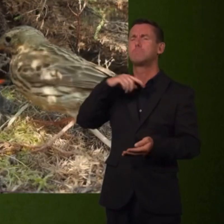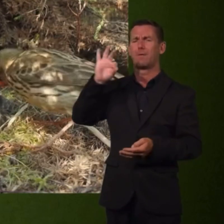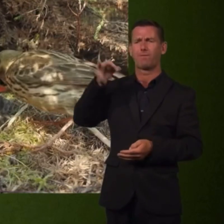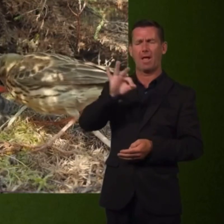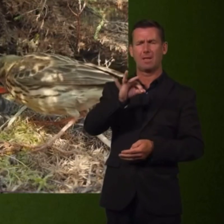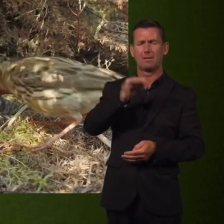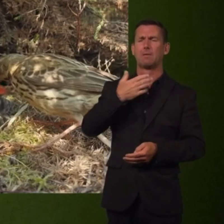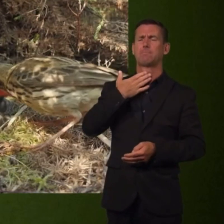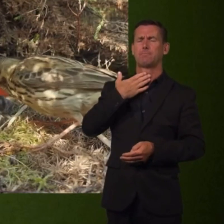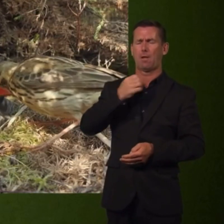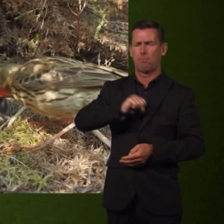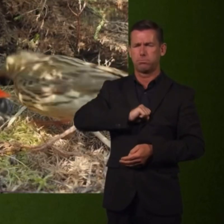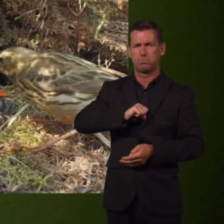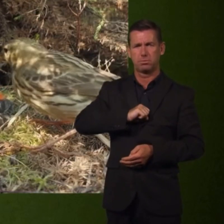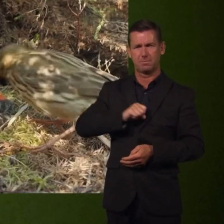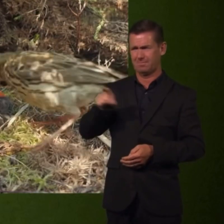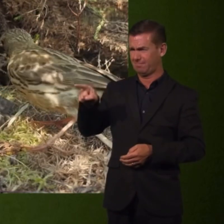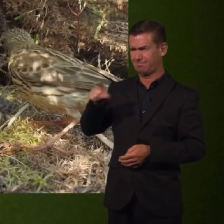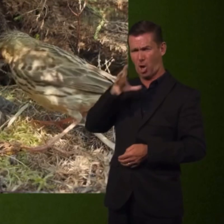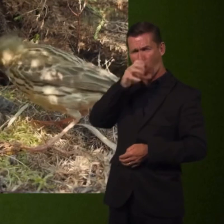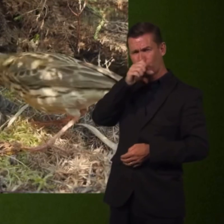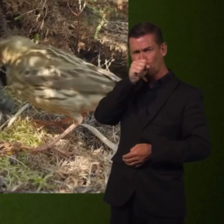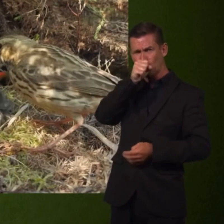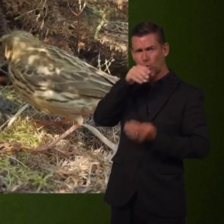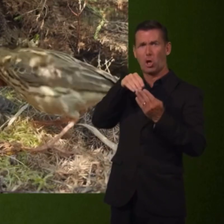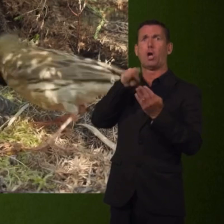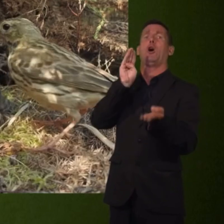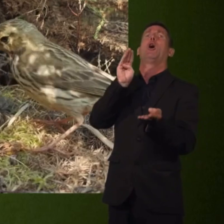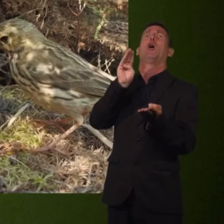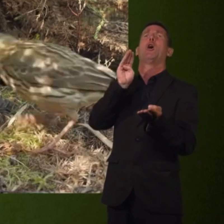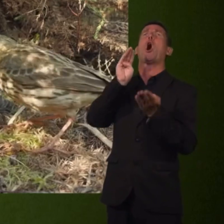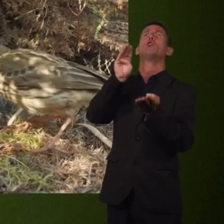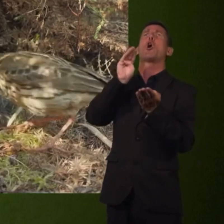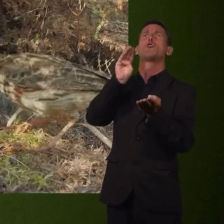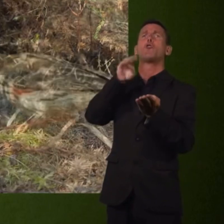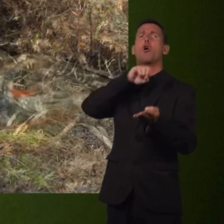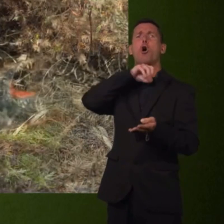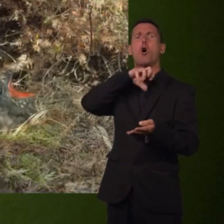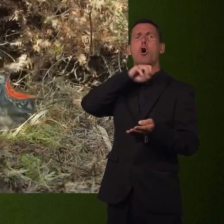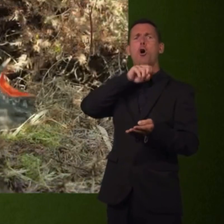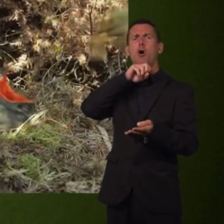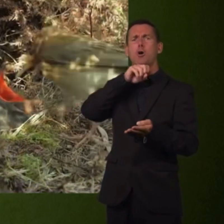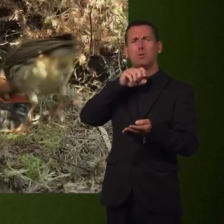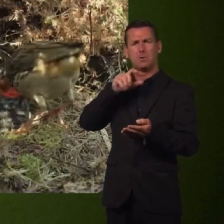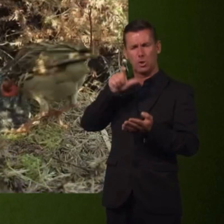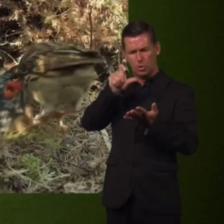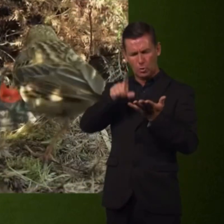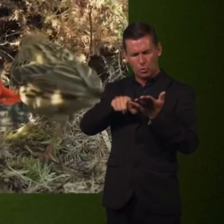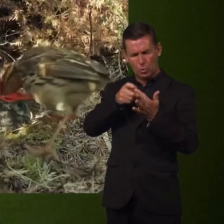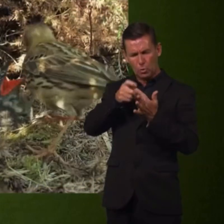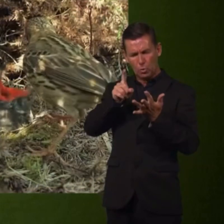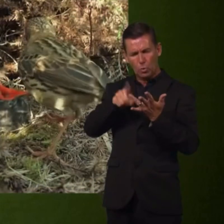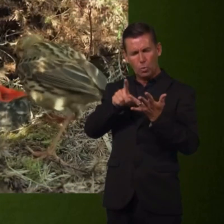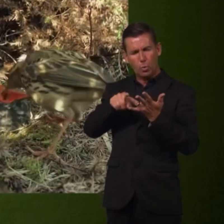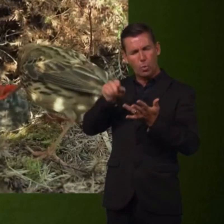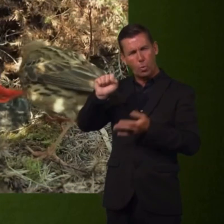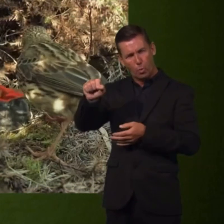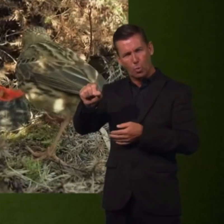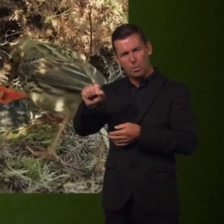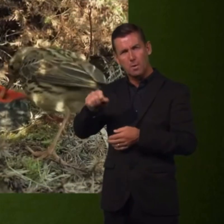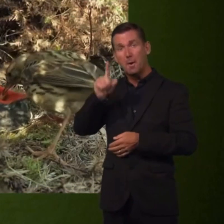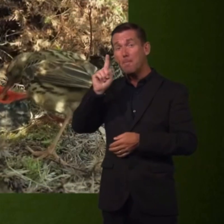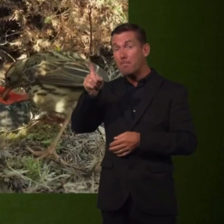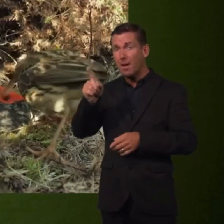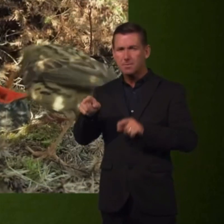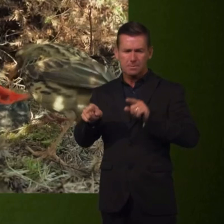got that massive orange mouth and it's constantly calling. But what's the score on the door when it comes to